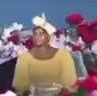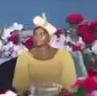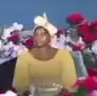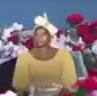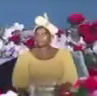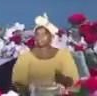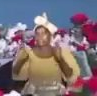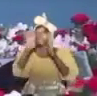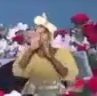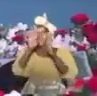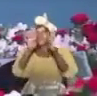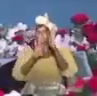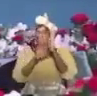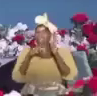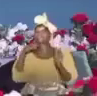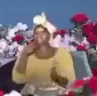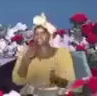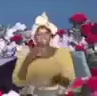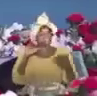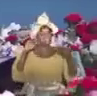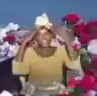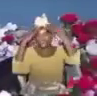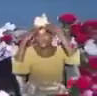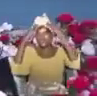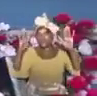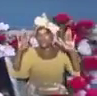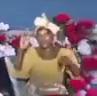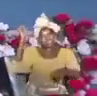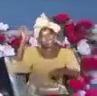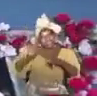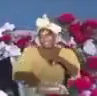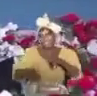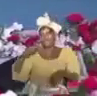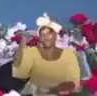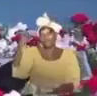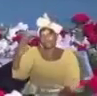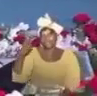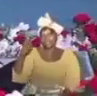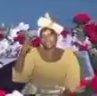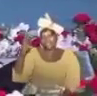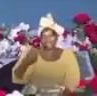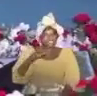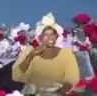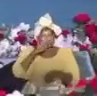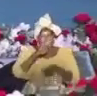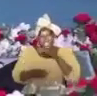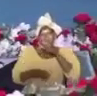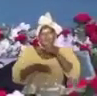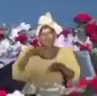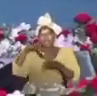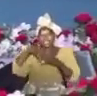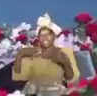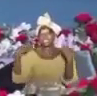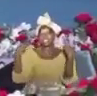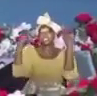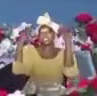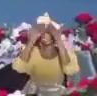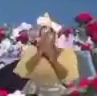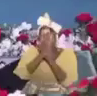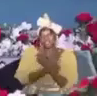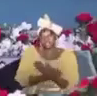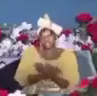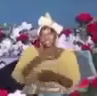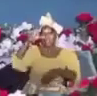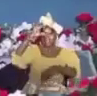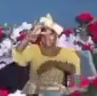The Bible says, they know not, neither will they understand. Psalm 82 and verse 5. They walk on in darkness, and all the foundations of the